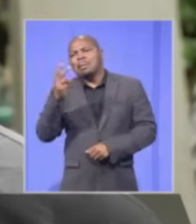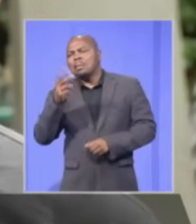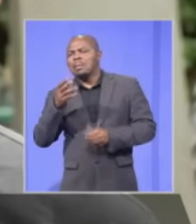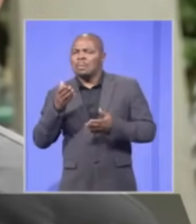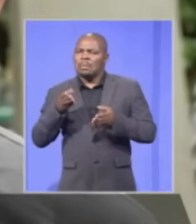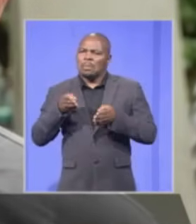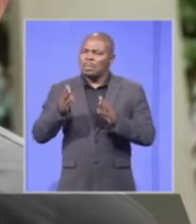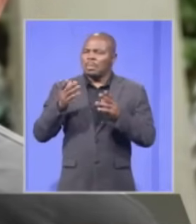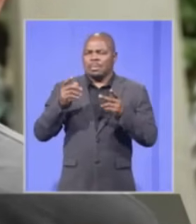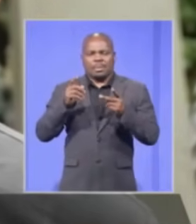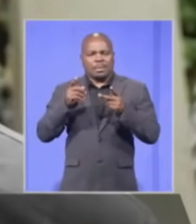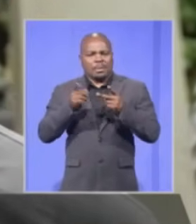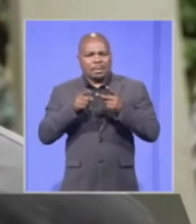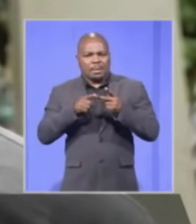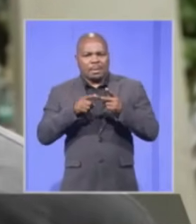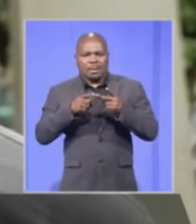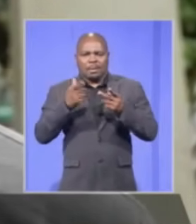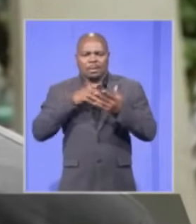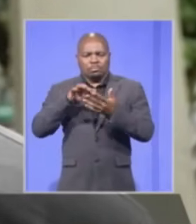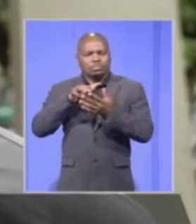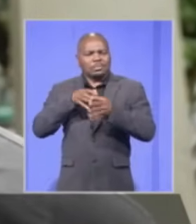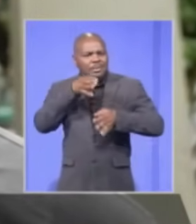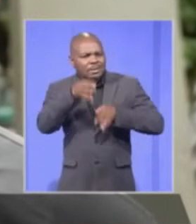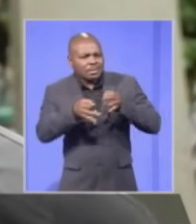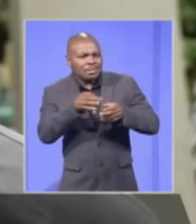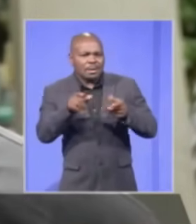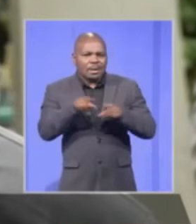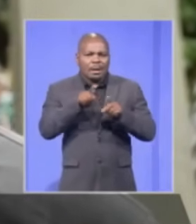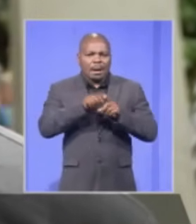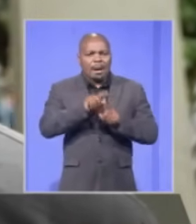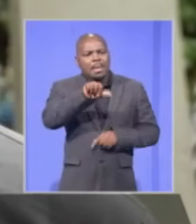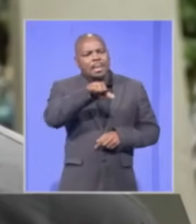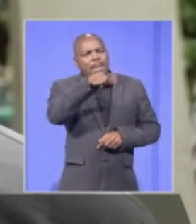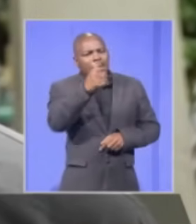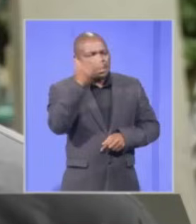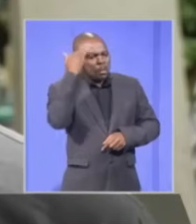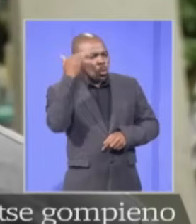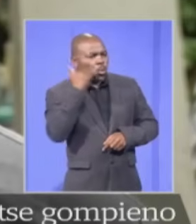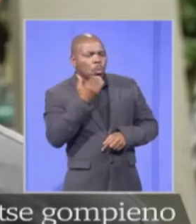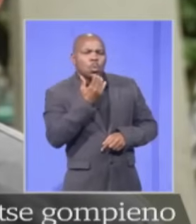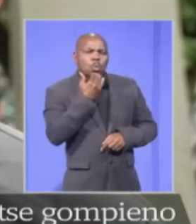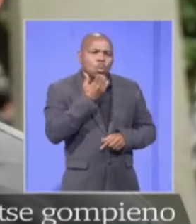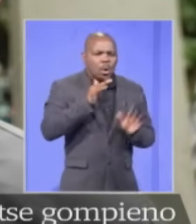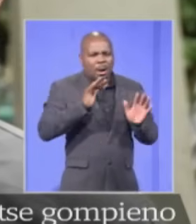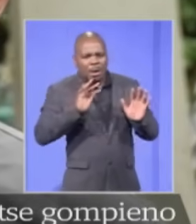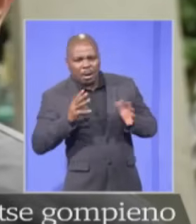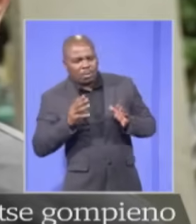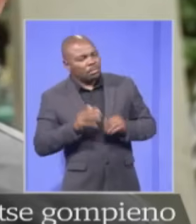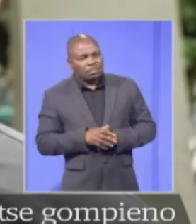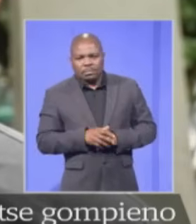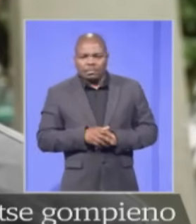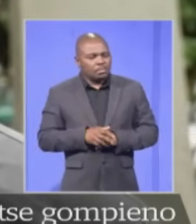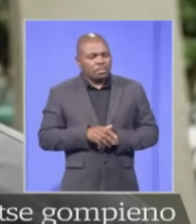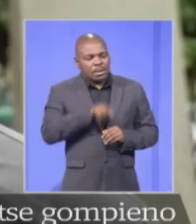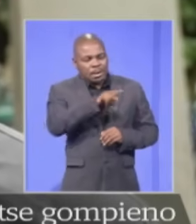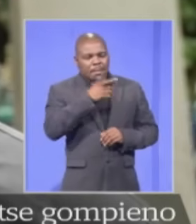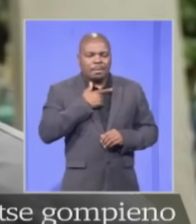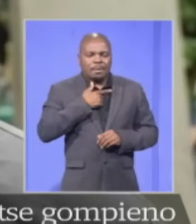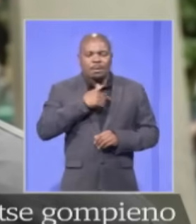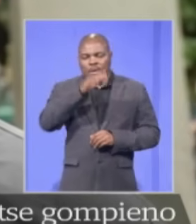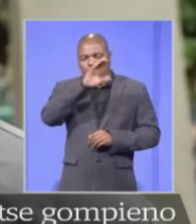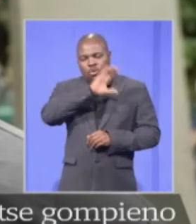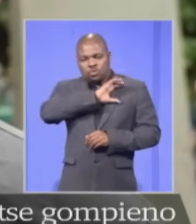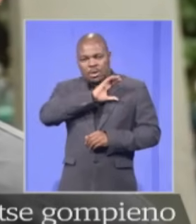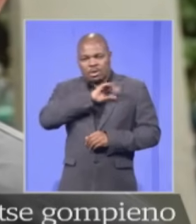other description and quality of the next Pope other than the life of Christ. May he